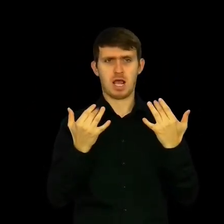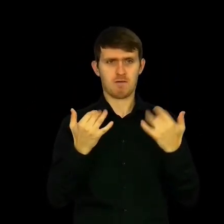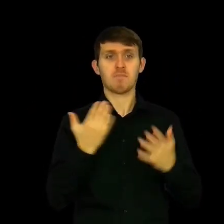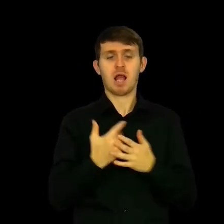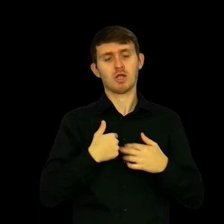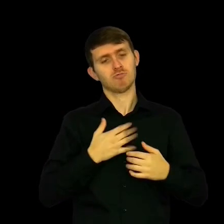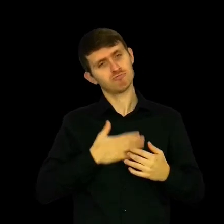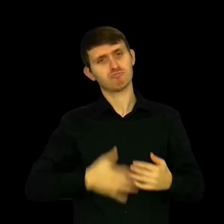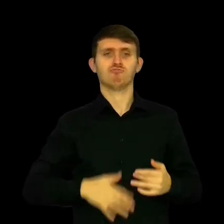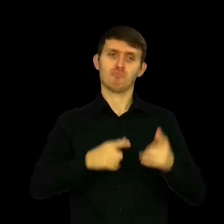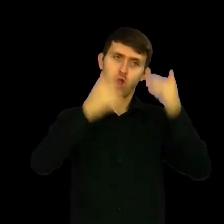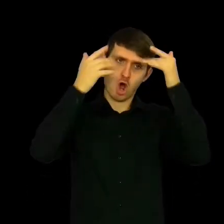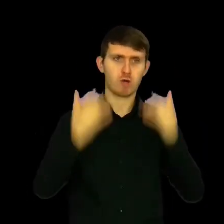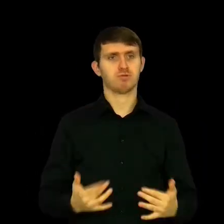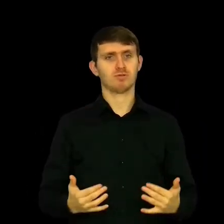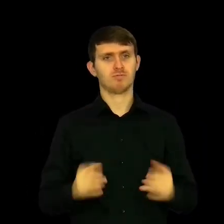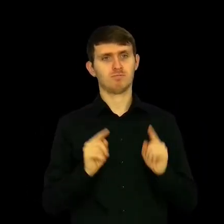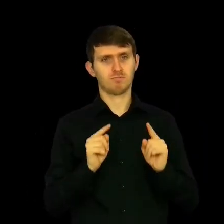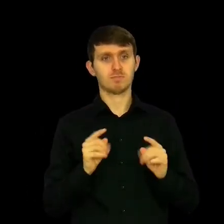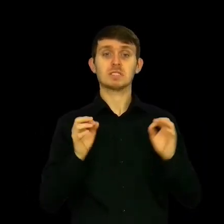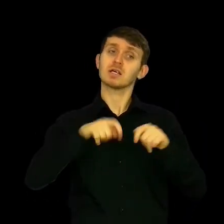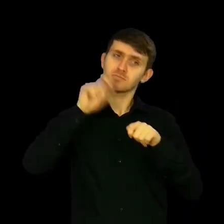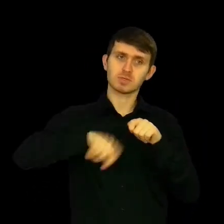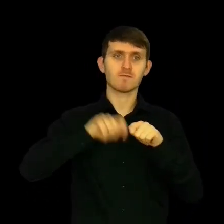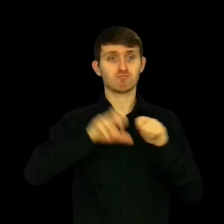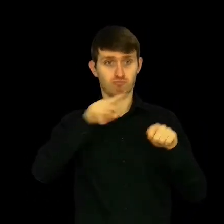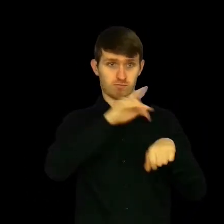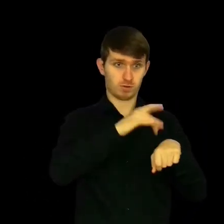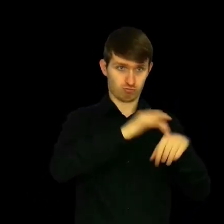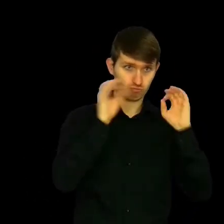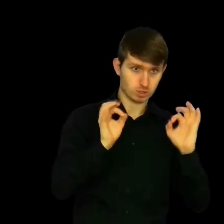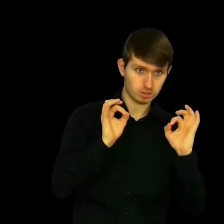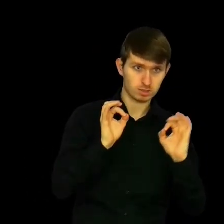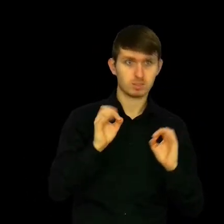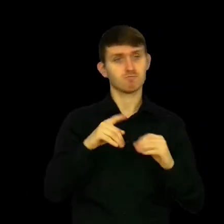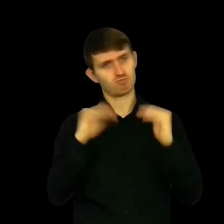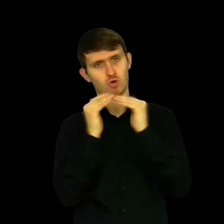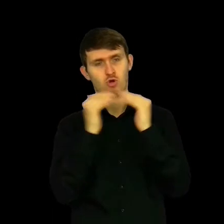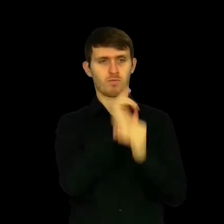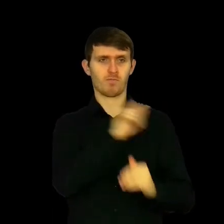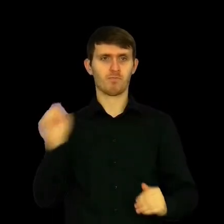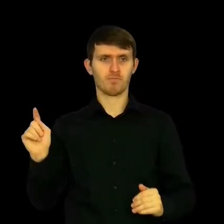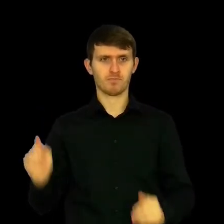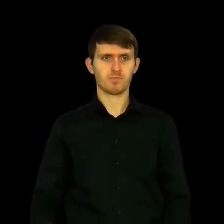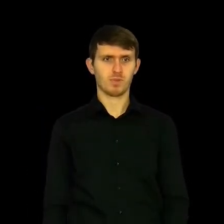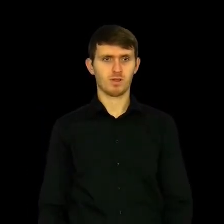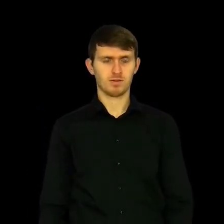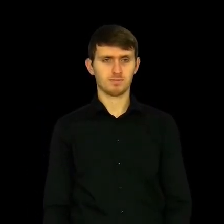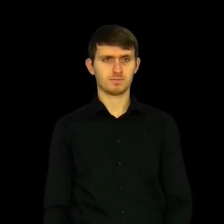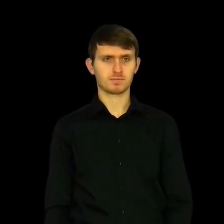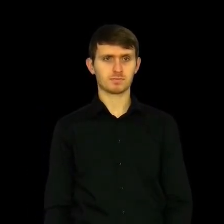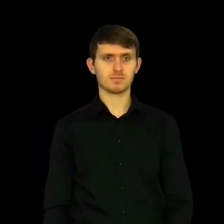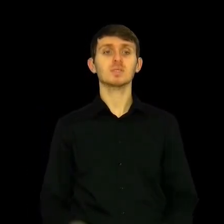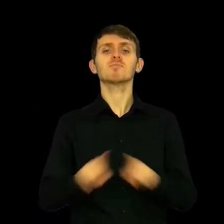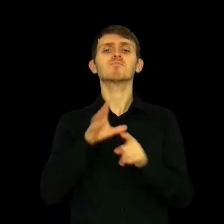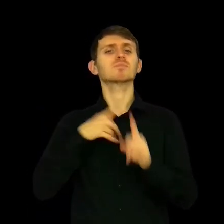leftover digits of the original bottom number. So that's how I like to do things in my head. Now, just to make sure that we got the right answer, and maybe to compare